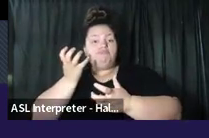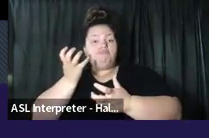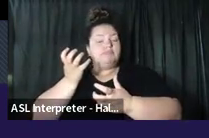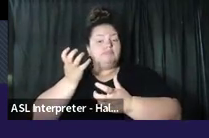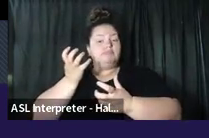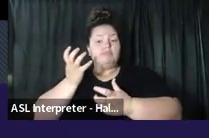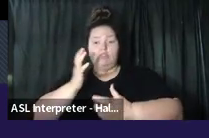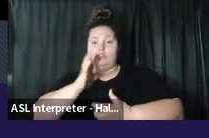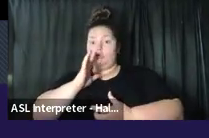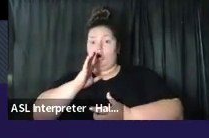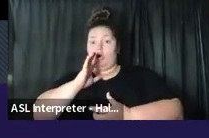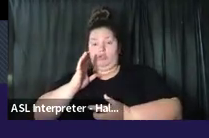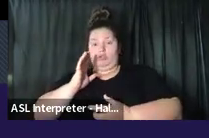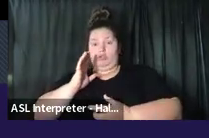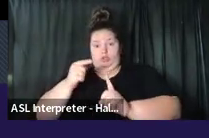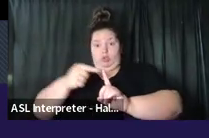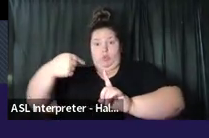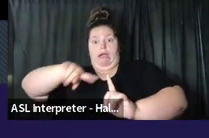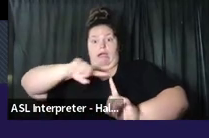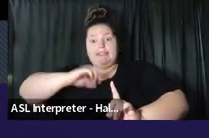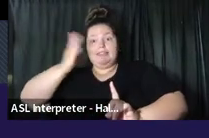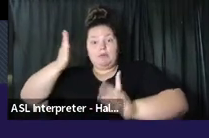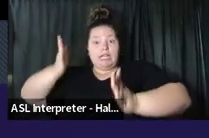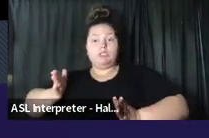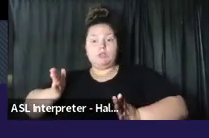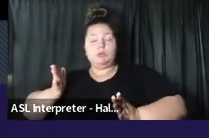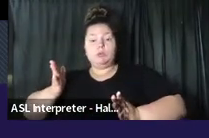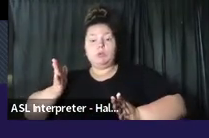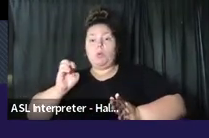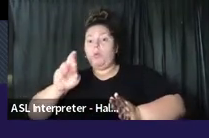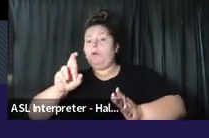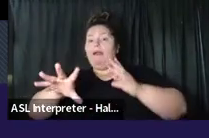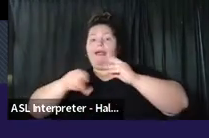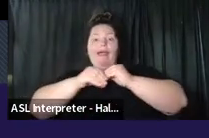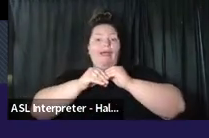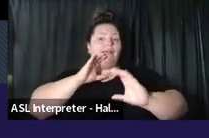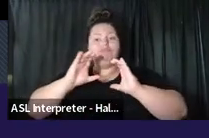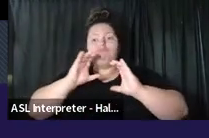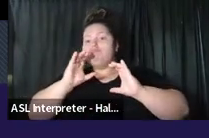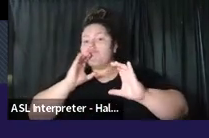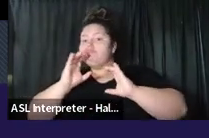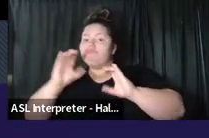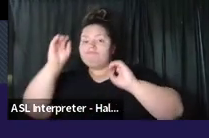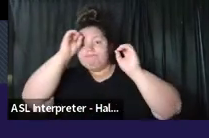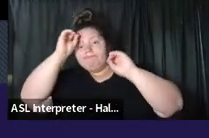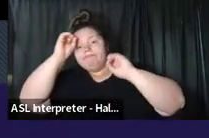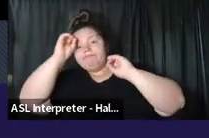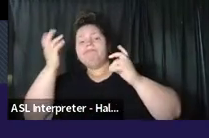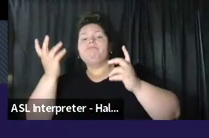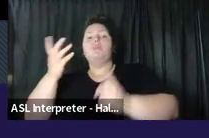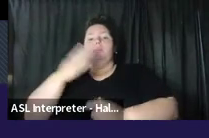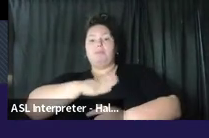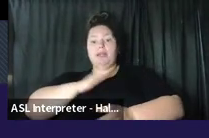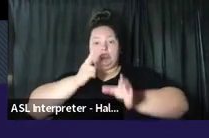the presenters and to add to the conversation, please join us live on